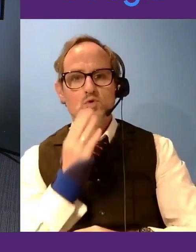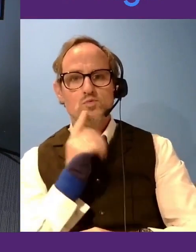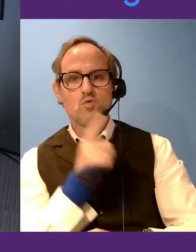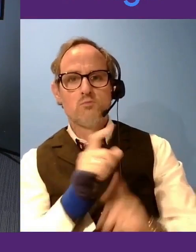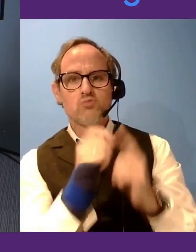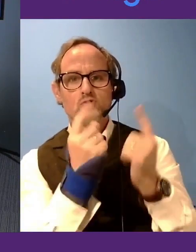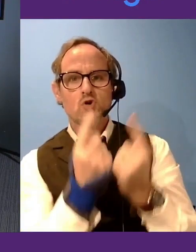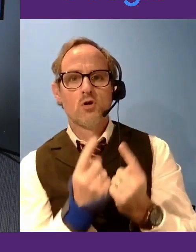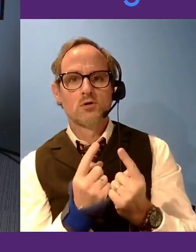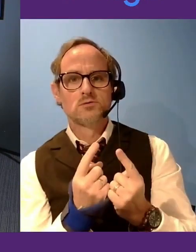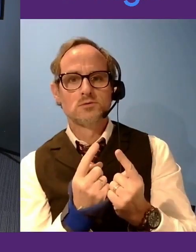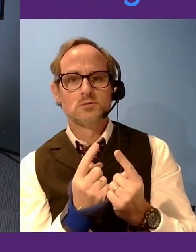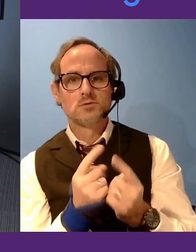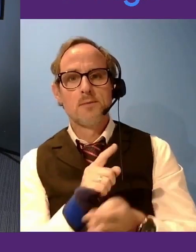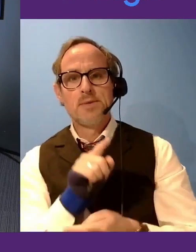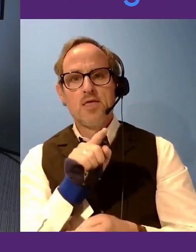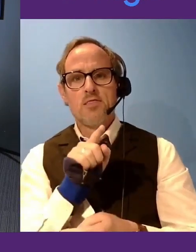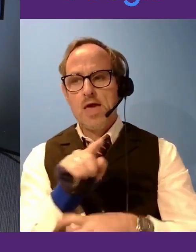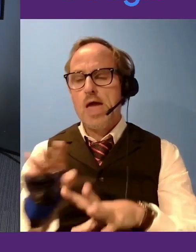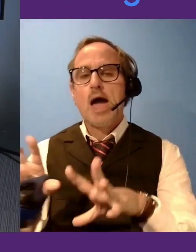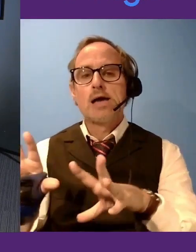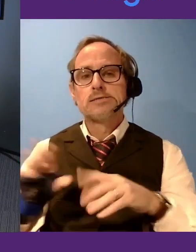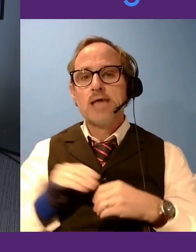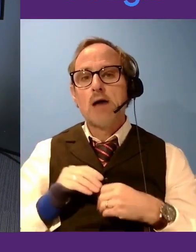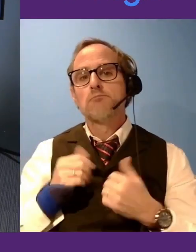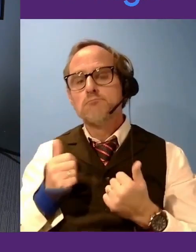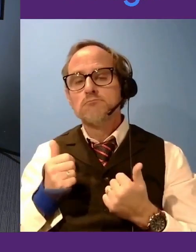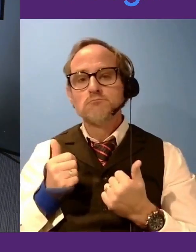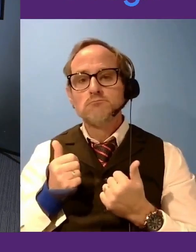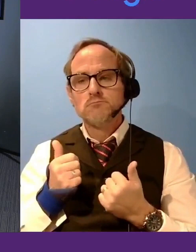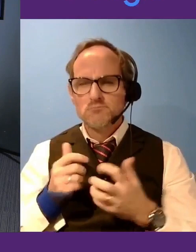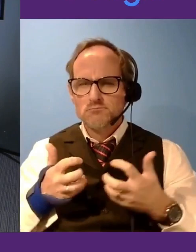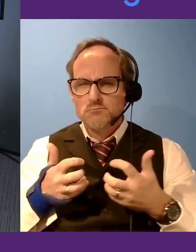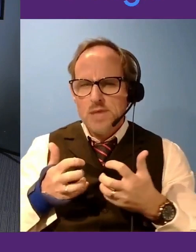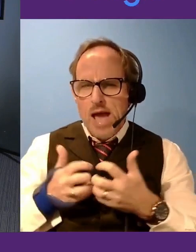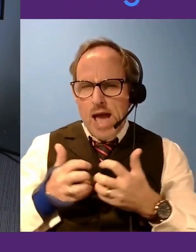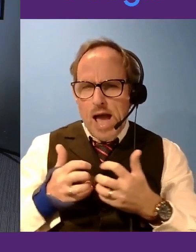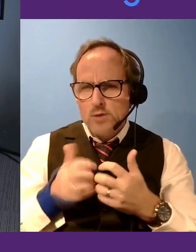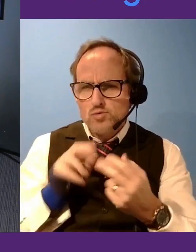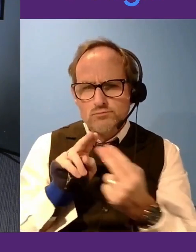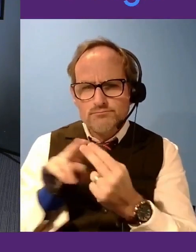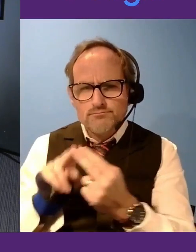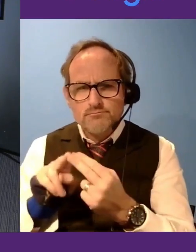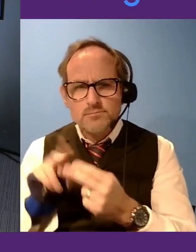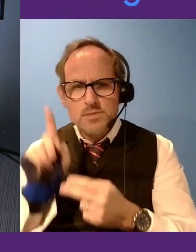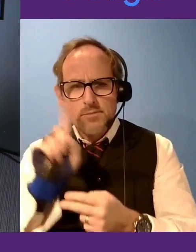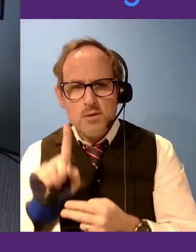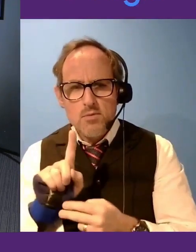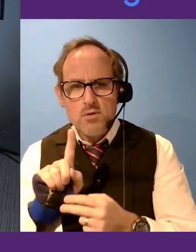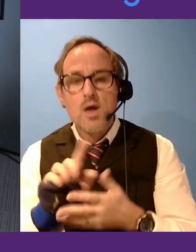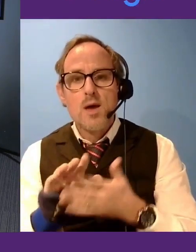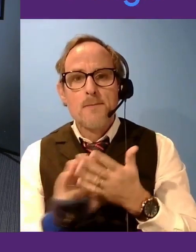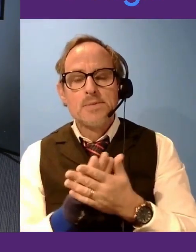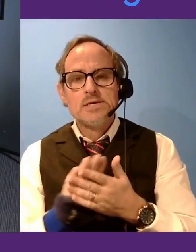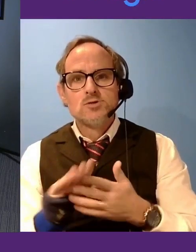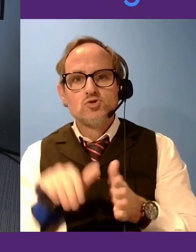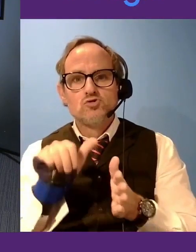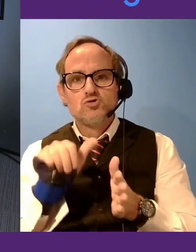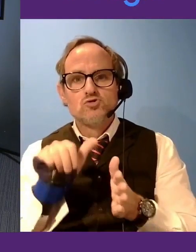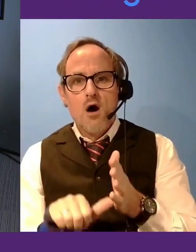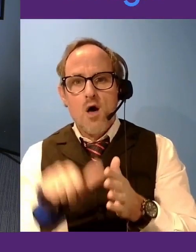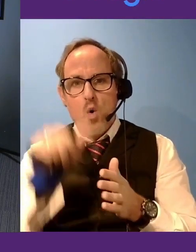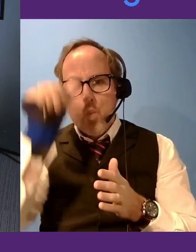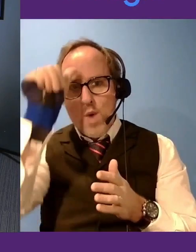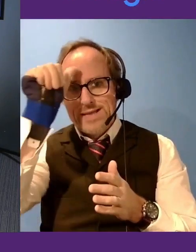What do I do? And then it moves the conversation from awareness to actually tangible things that you can do to